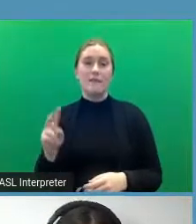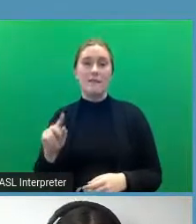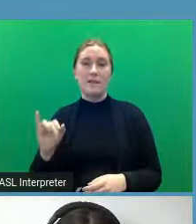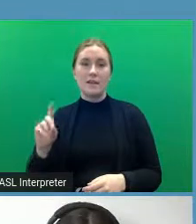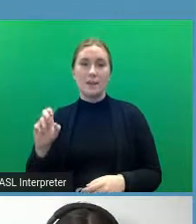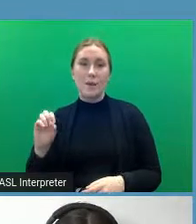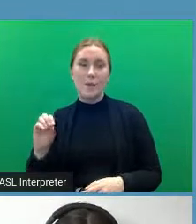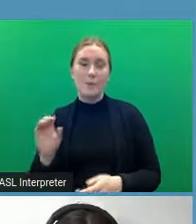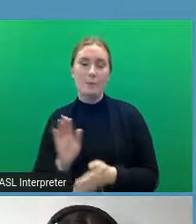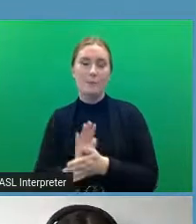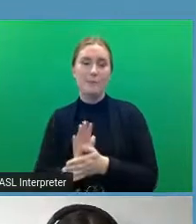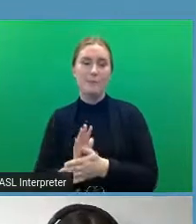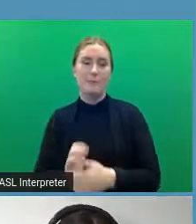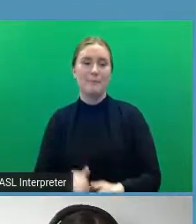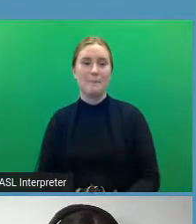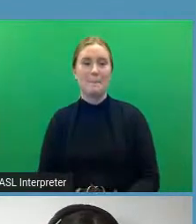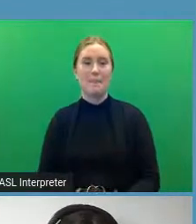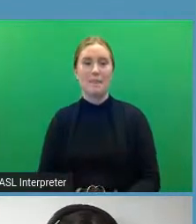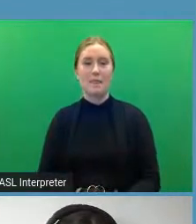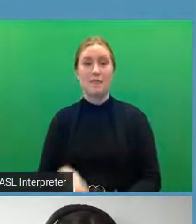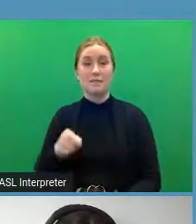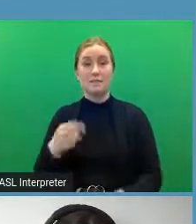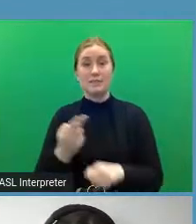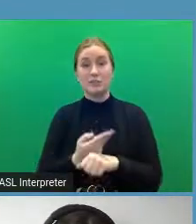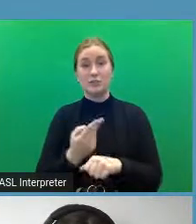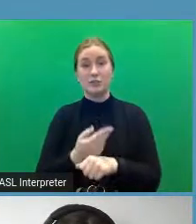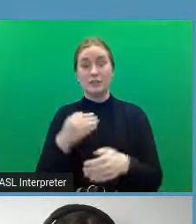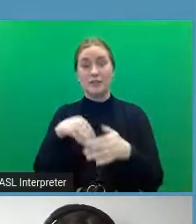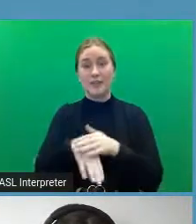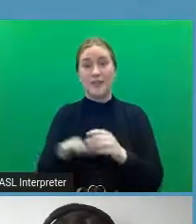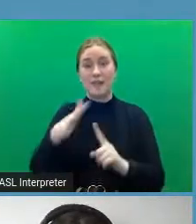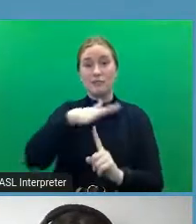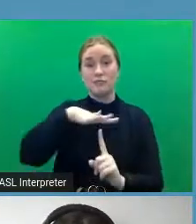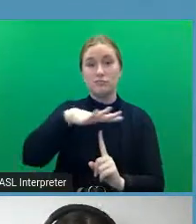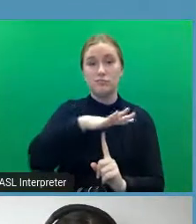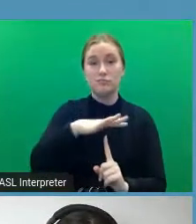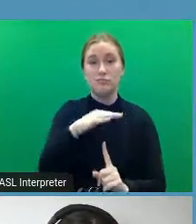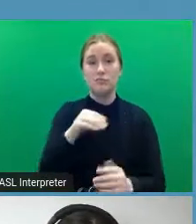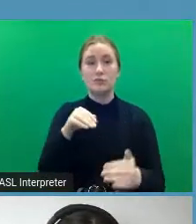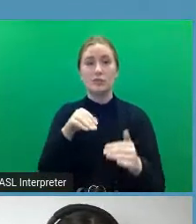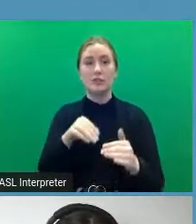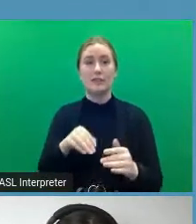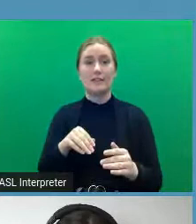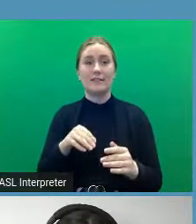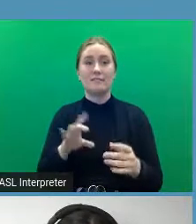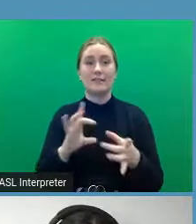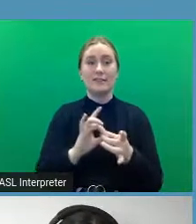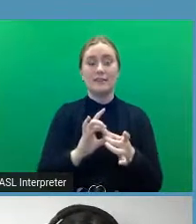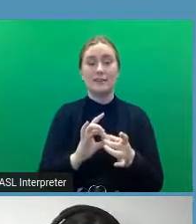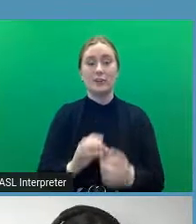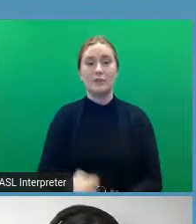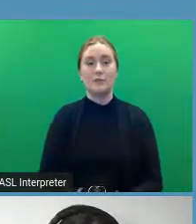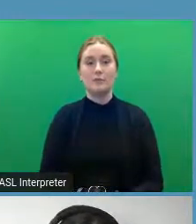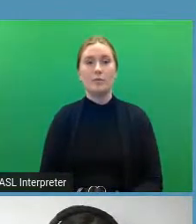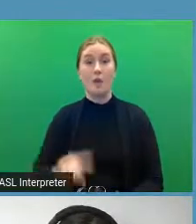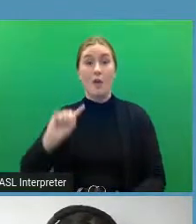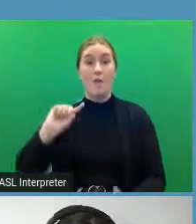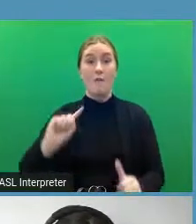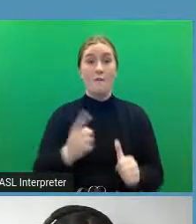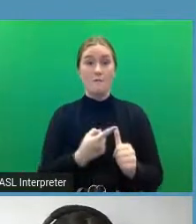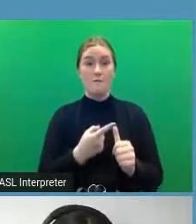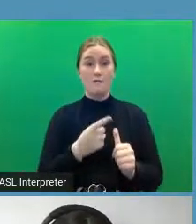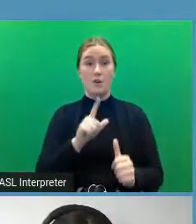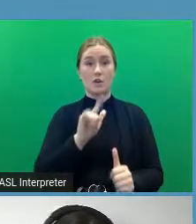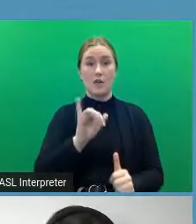for the in-gallery installation of this video. And so on the first line in white text outlined in black,